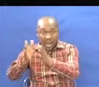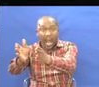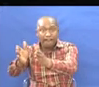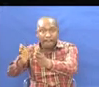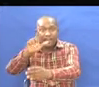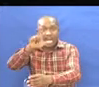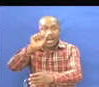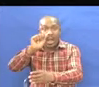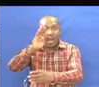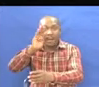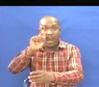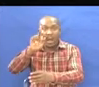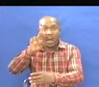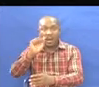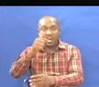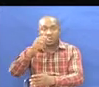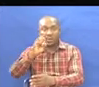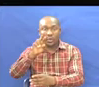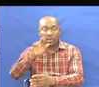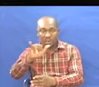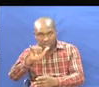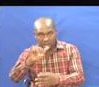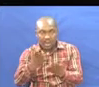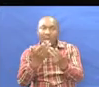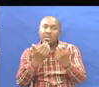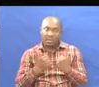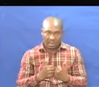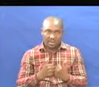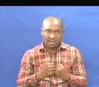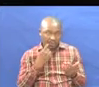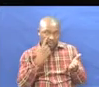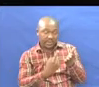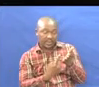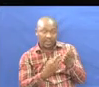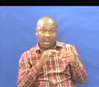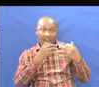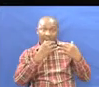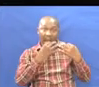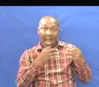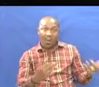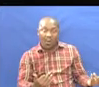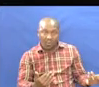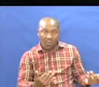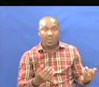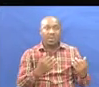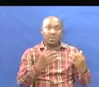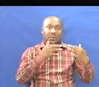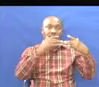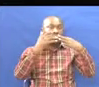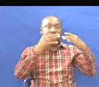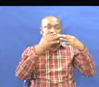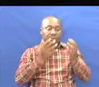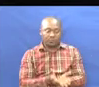see the actual practical on how oxygen will be prepared. Now consider the following diagram. It